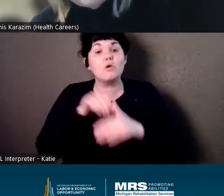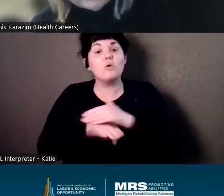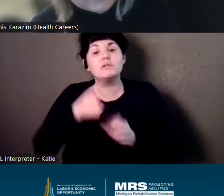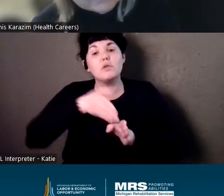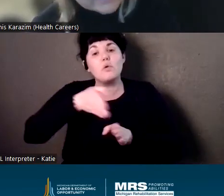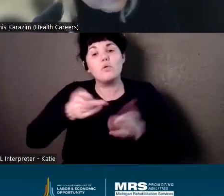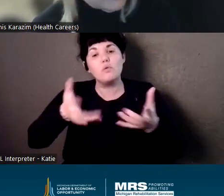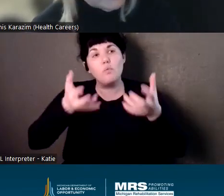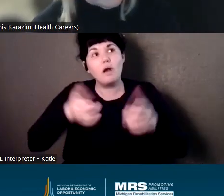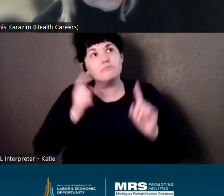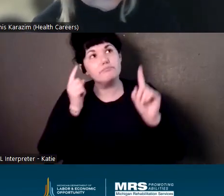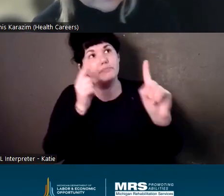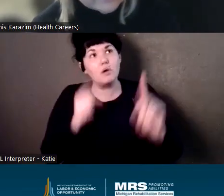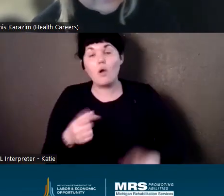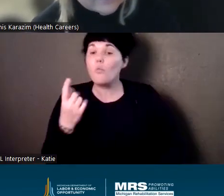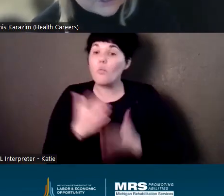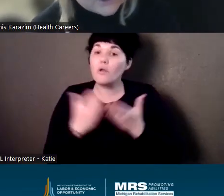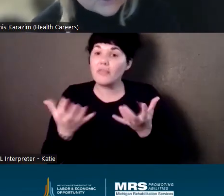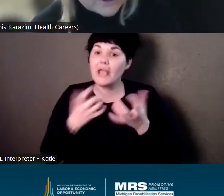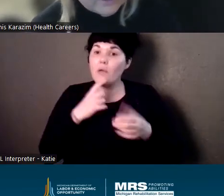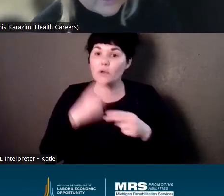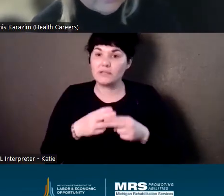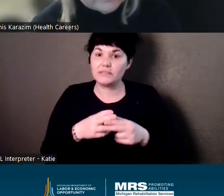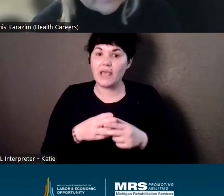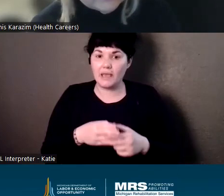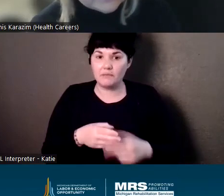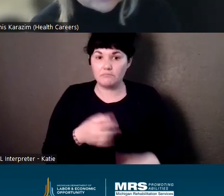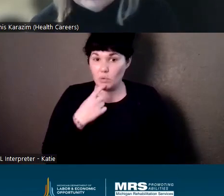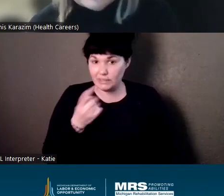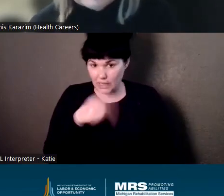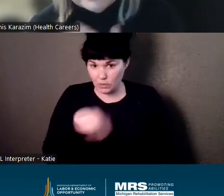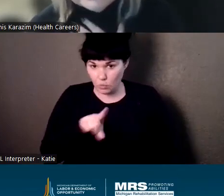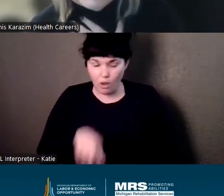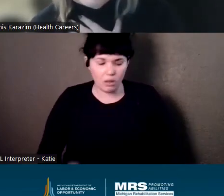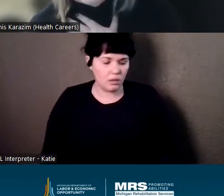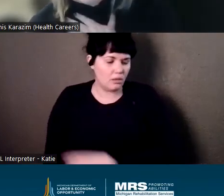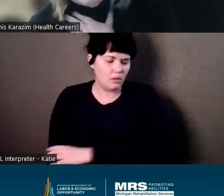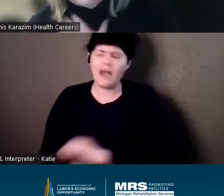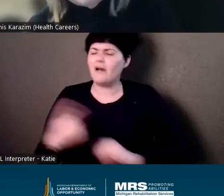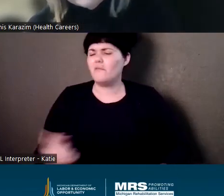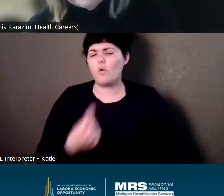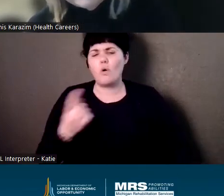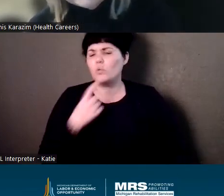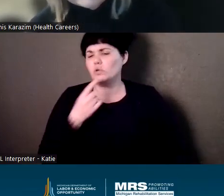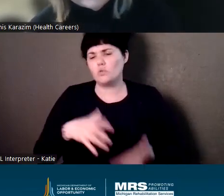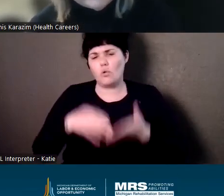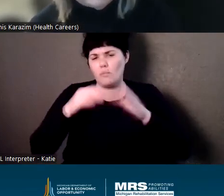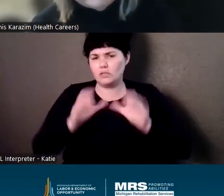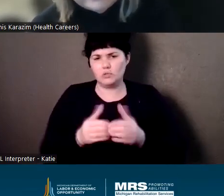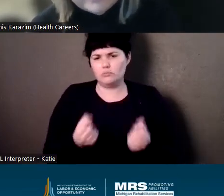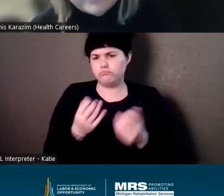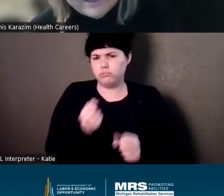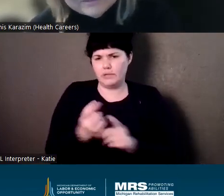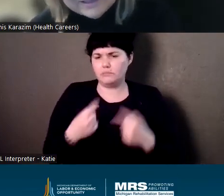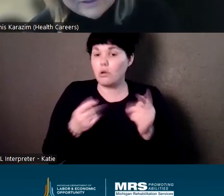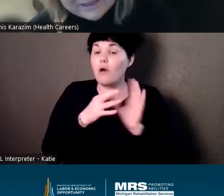in. And one of the things I want to say to you all that I've always told all of my students about healthcare is that the